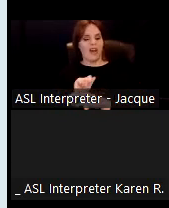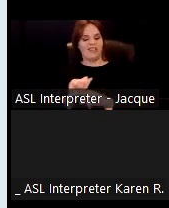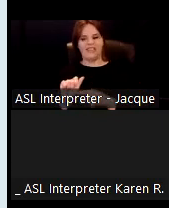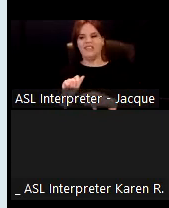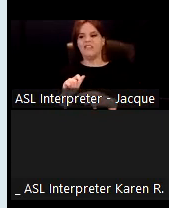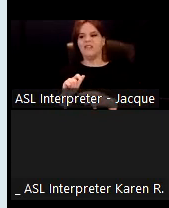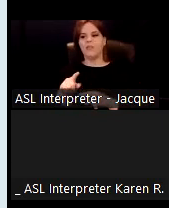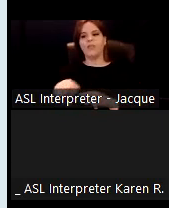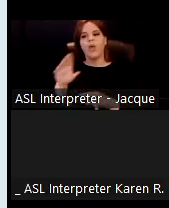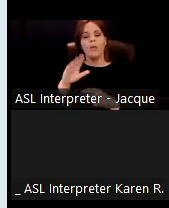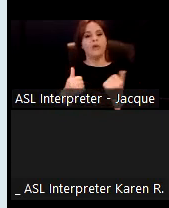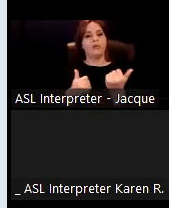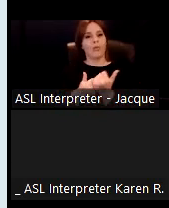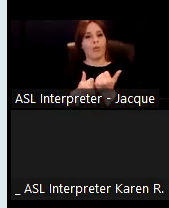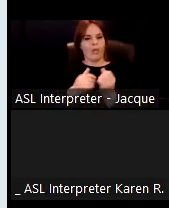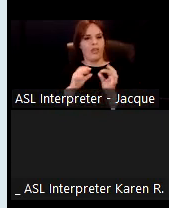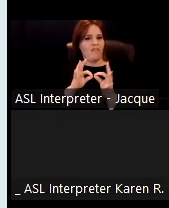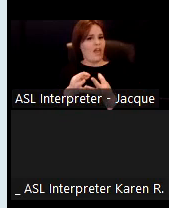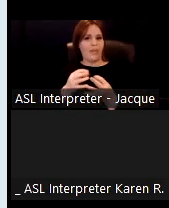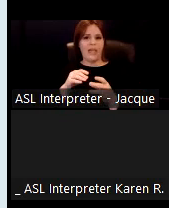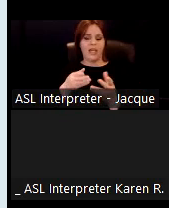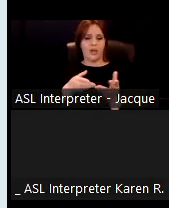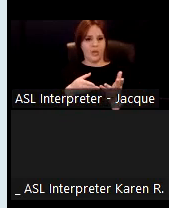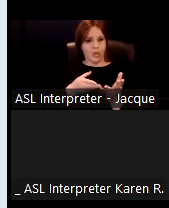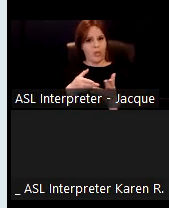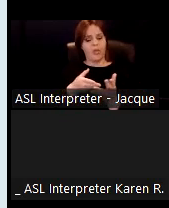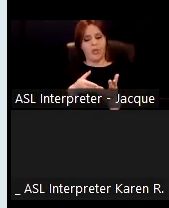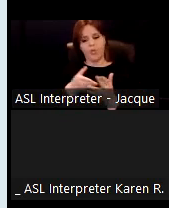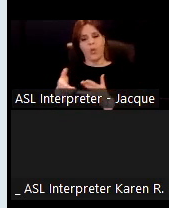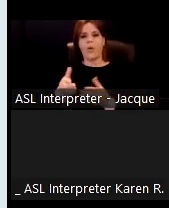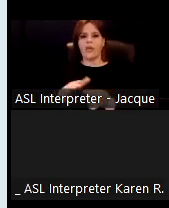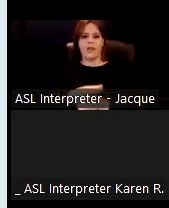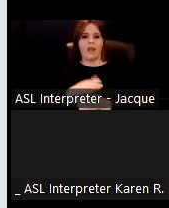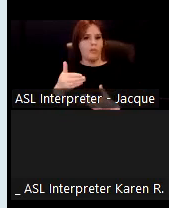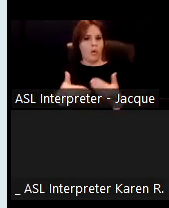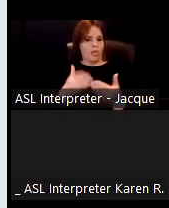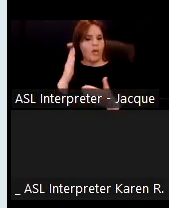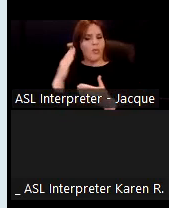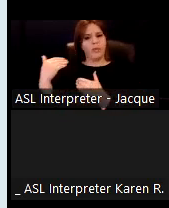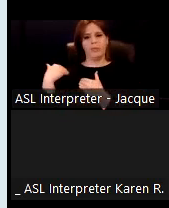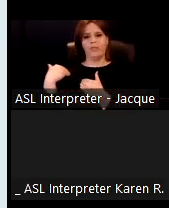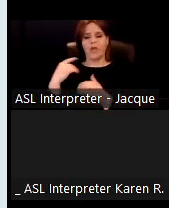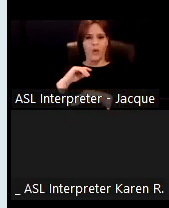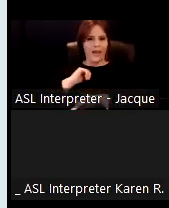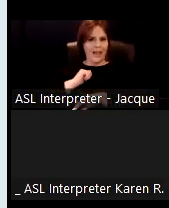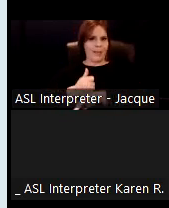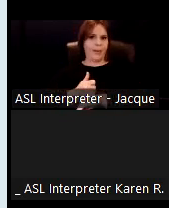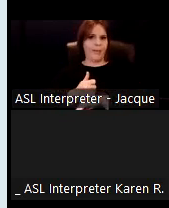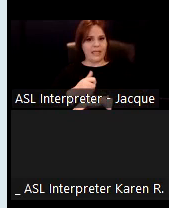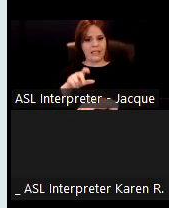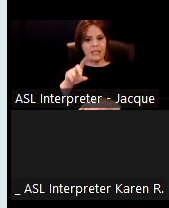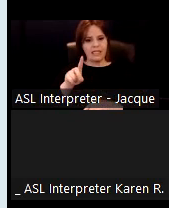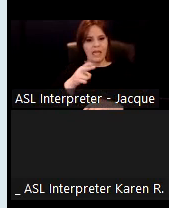They will support the family throughout the entire process. They'll be responsible for implementing the